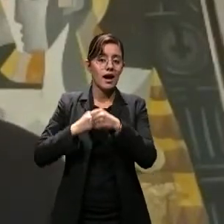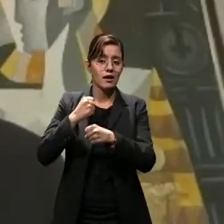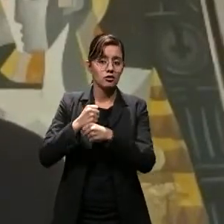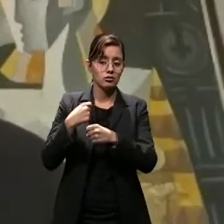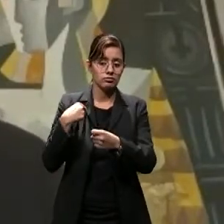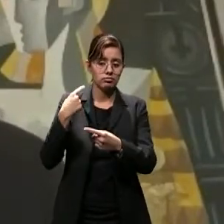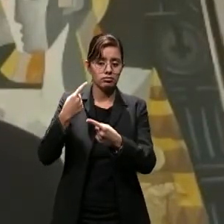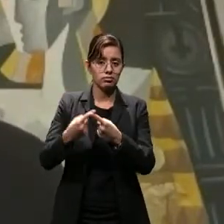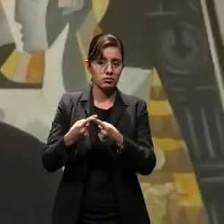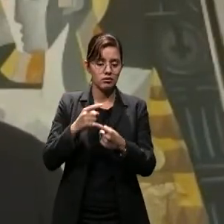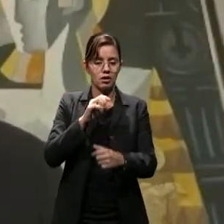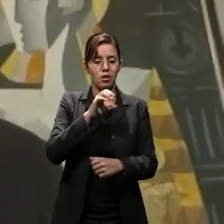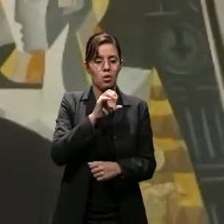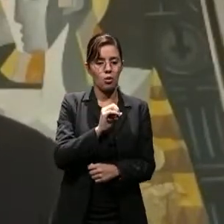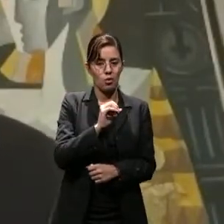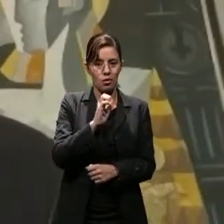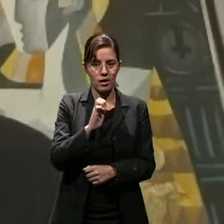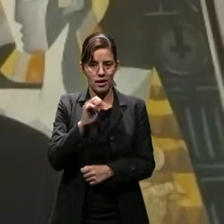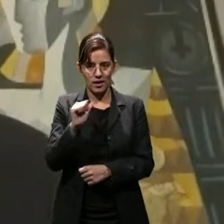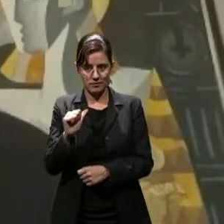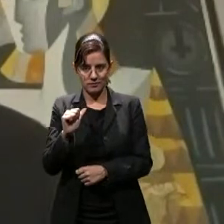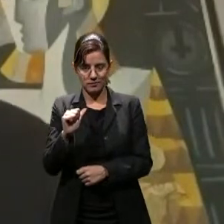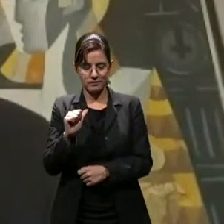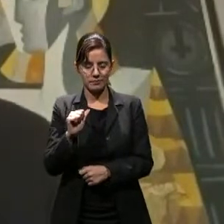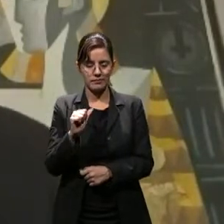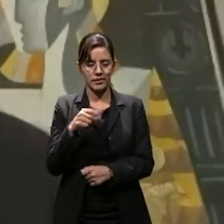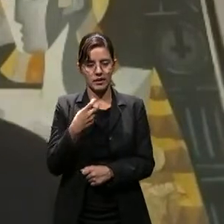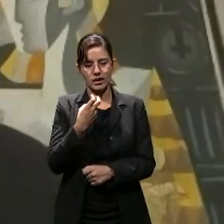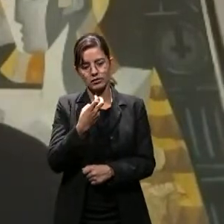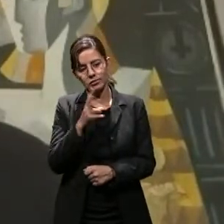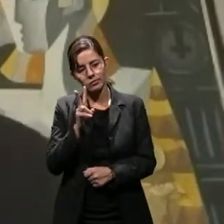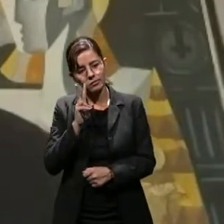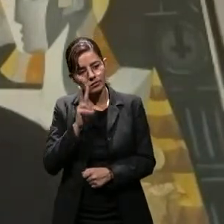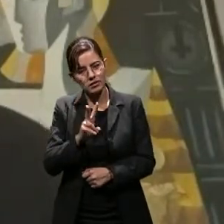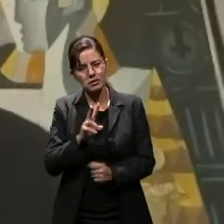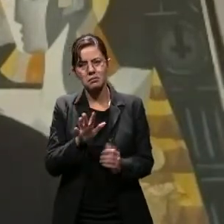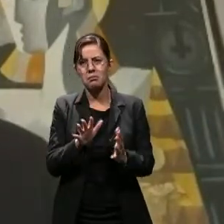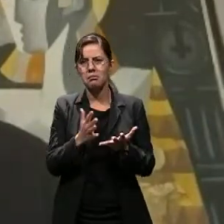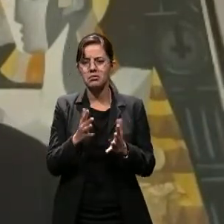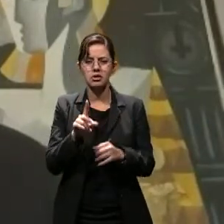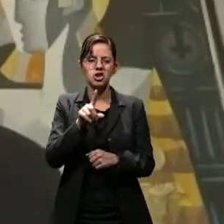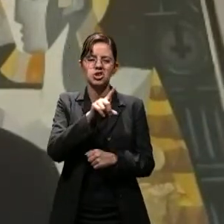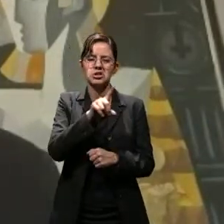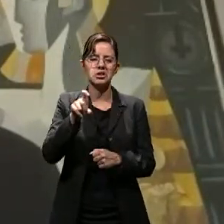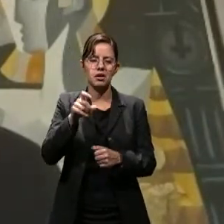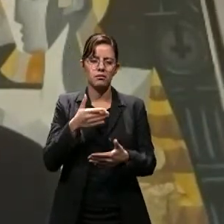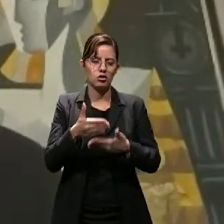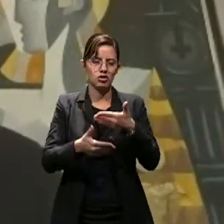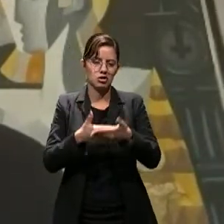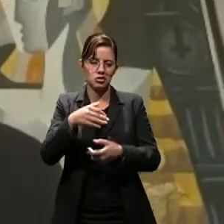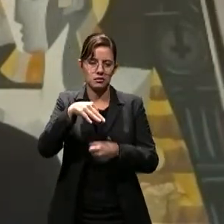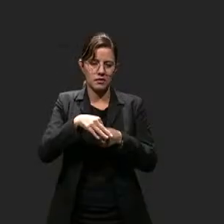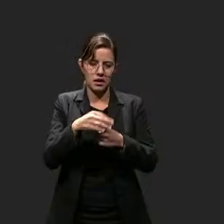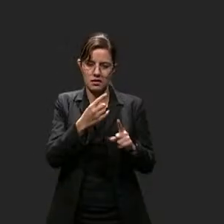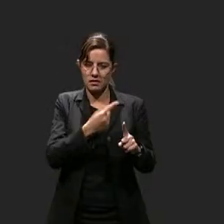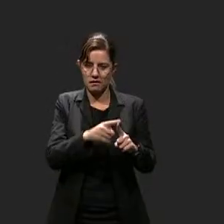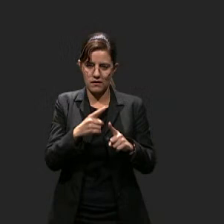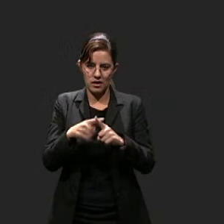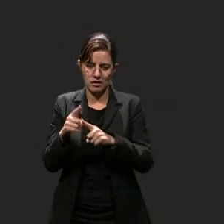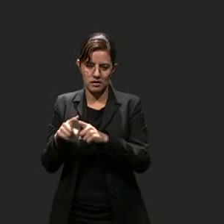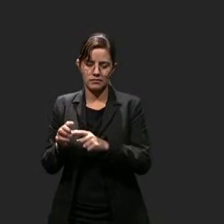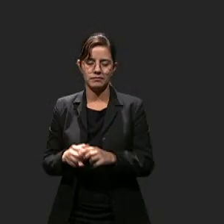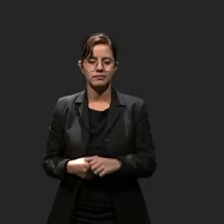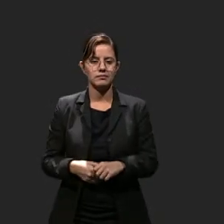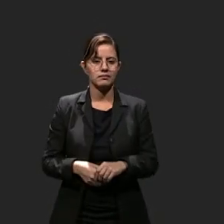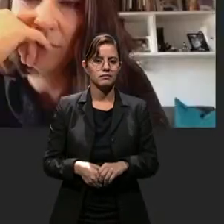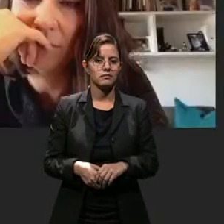have been observing elections, and we have the OAS observing 100 elections in a period of 10